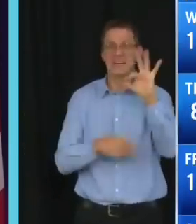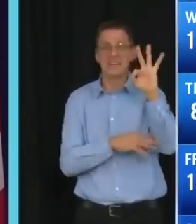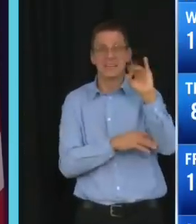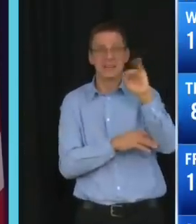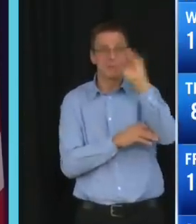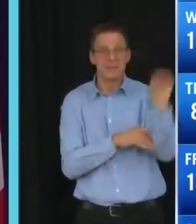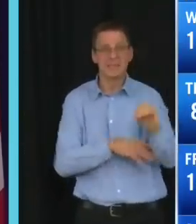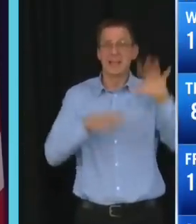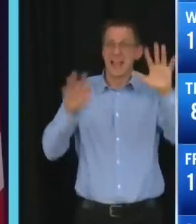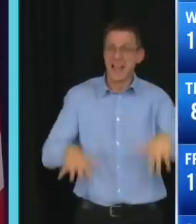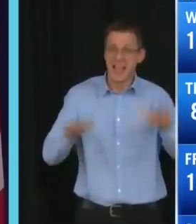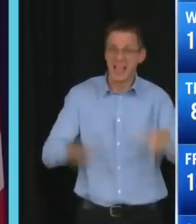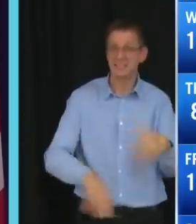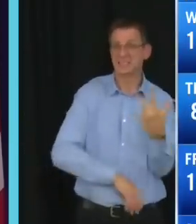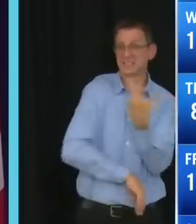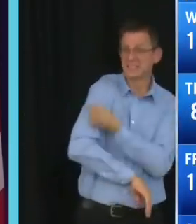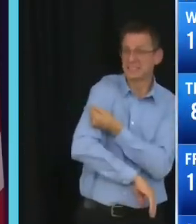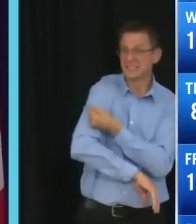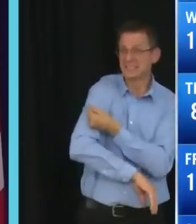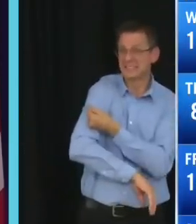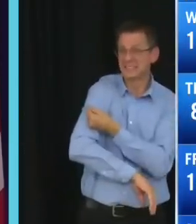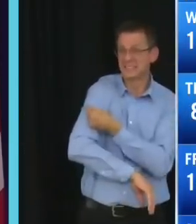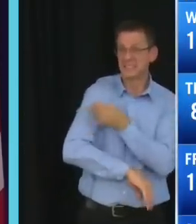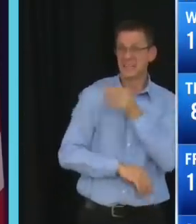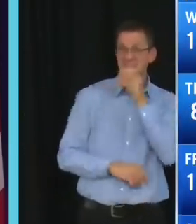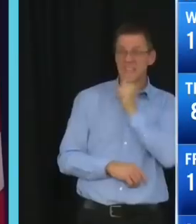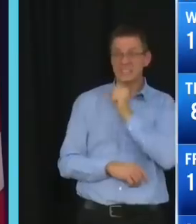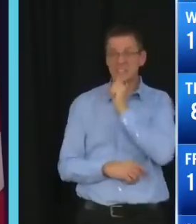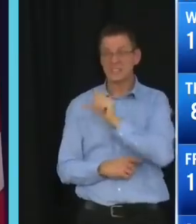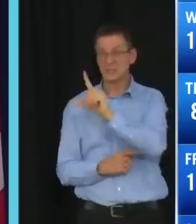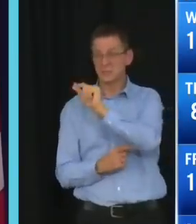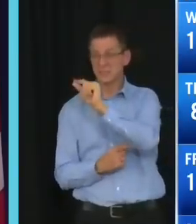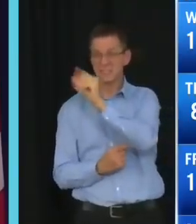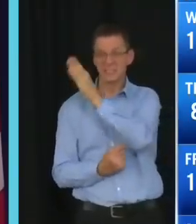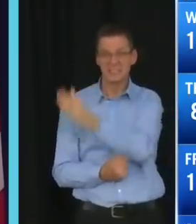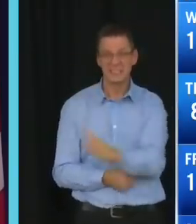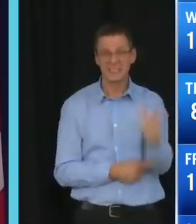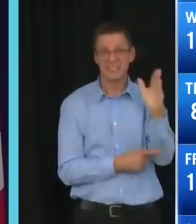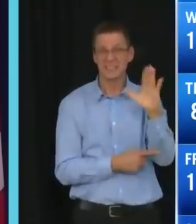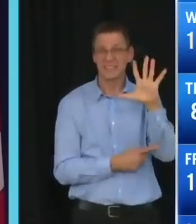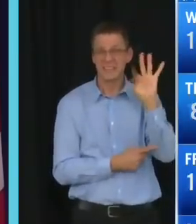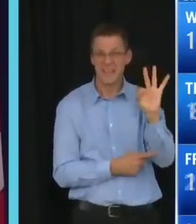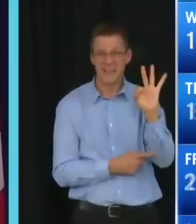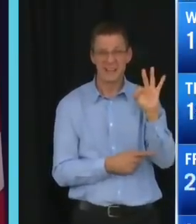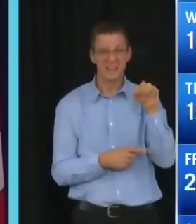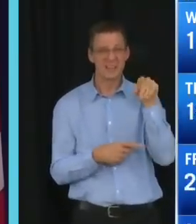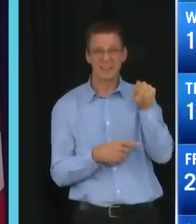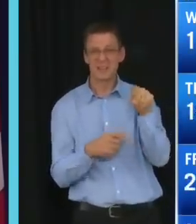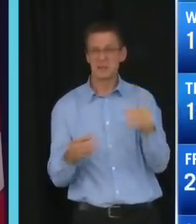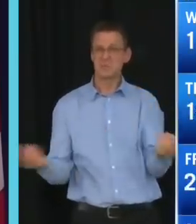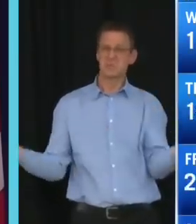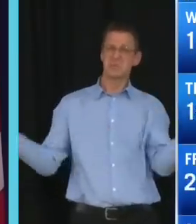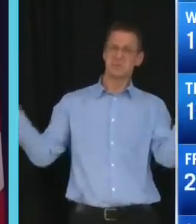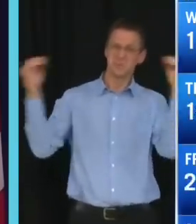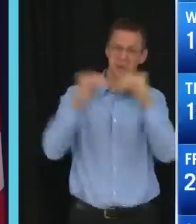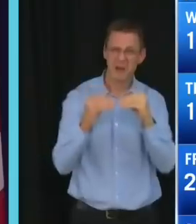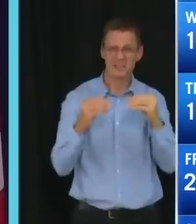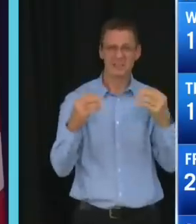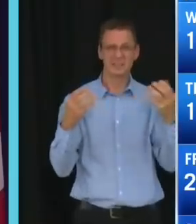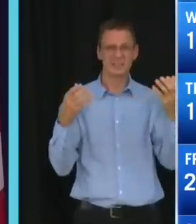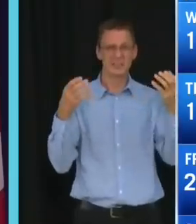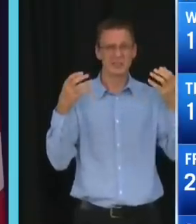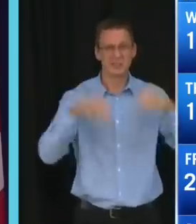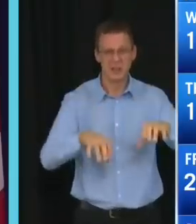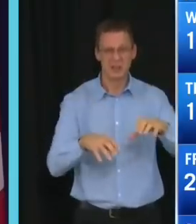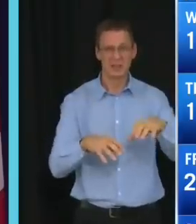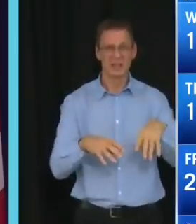50, you are 50 to 60 times more likely to be hospitalized with COVID than if you are